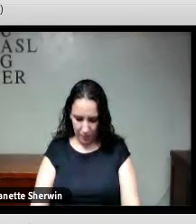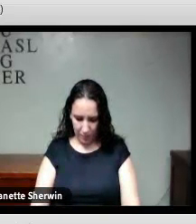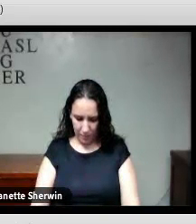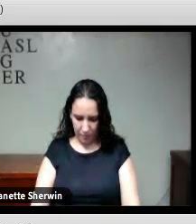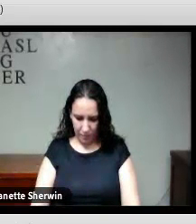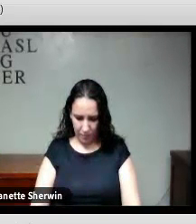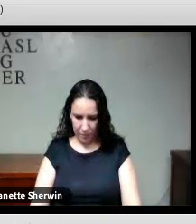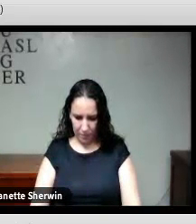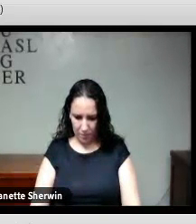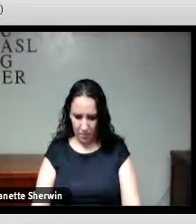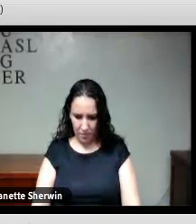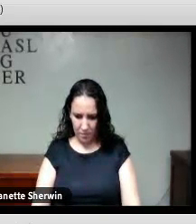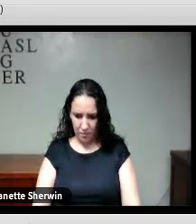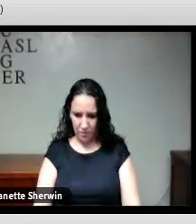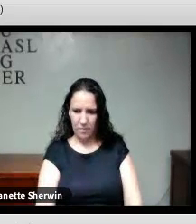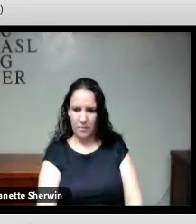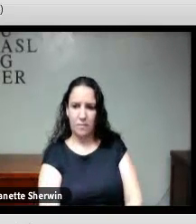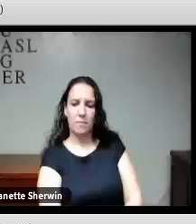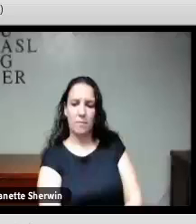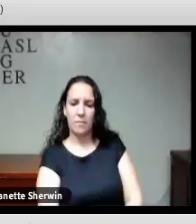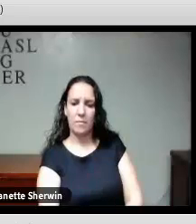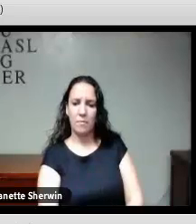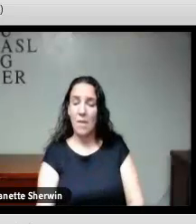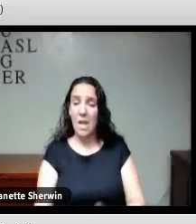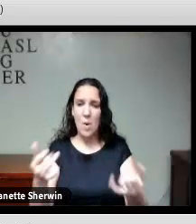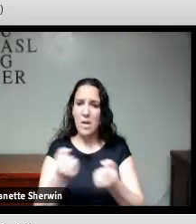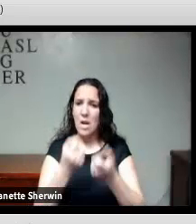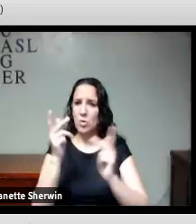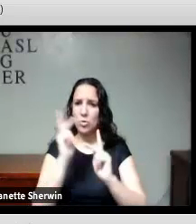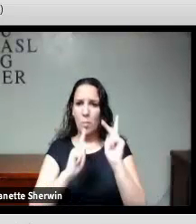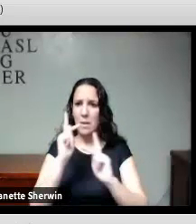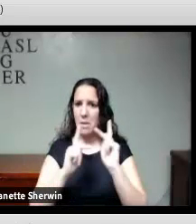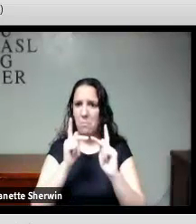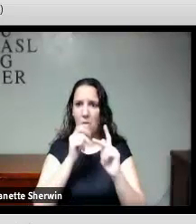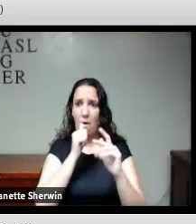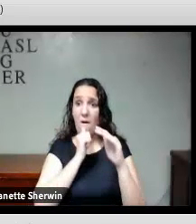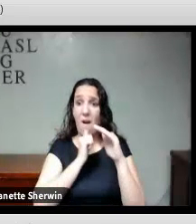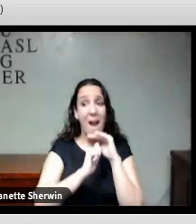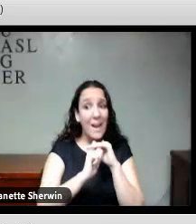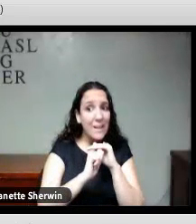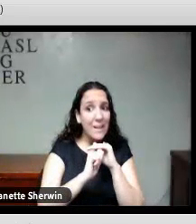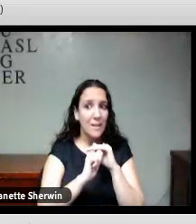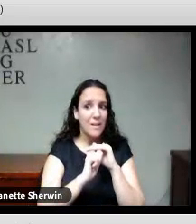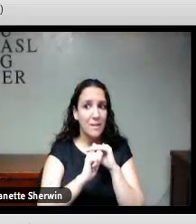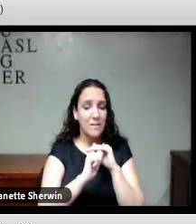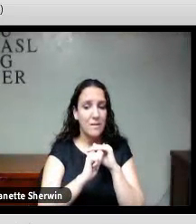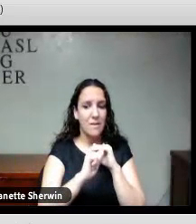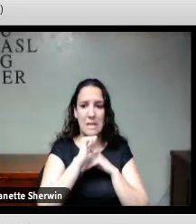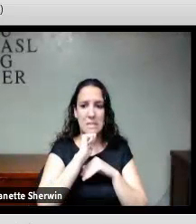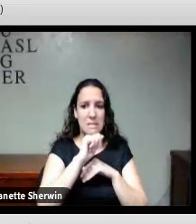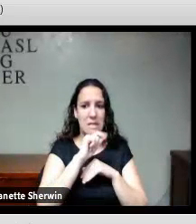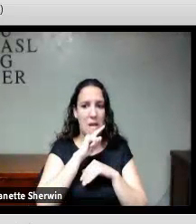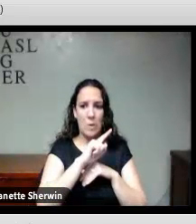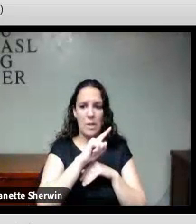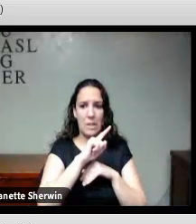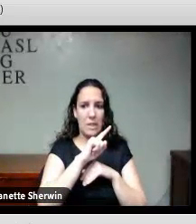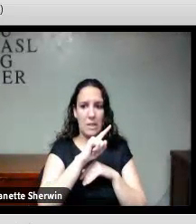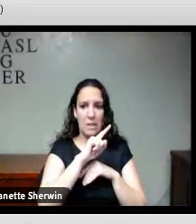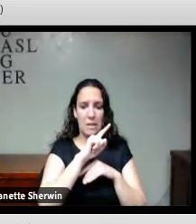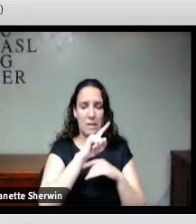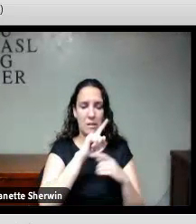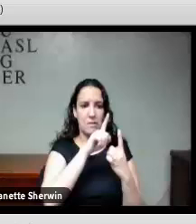media and how people are hiding behind that to be really nasty people because they look at it as anonymity. It's not. People